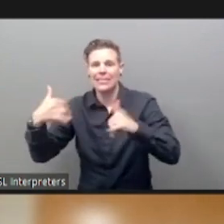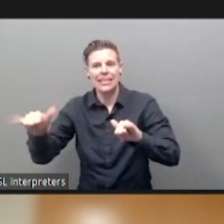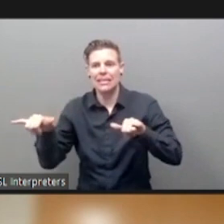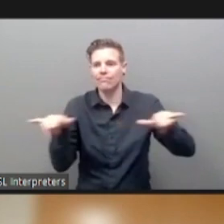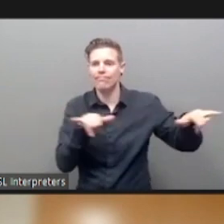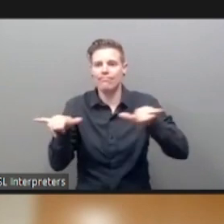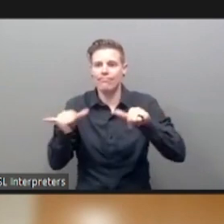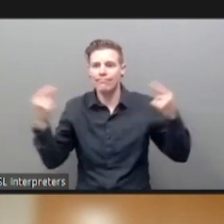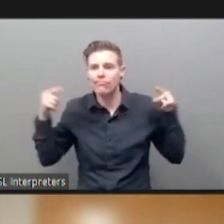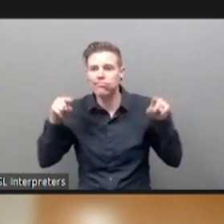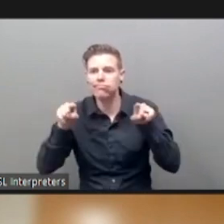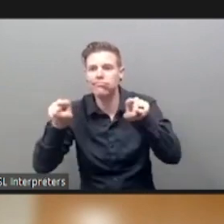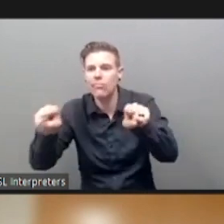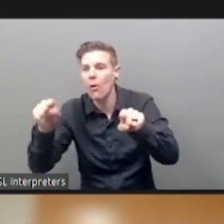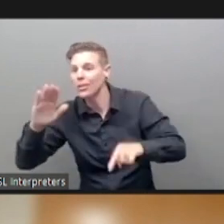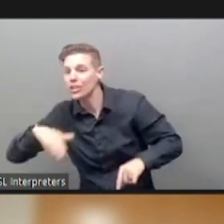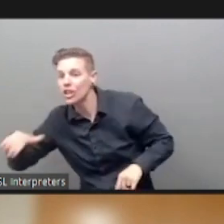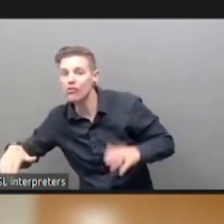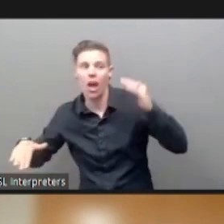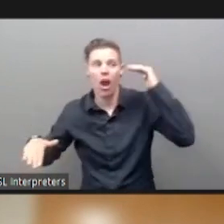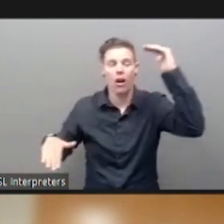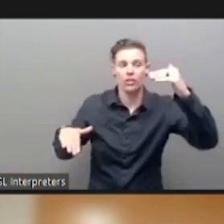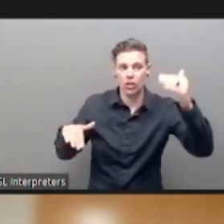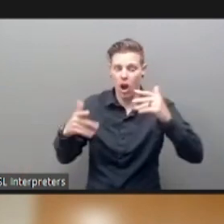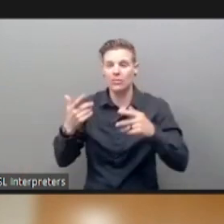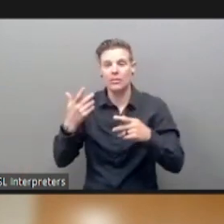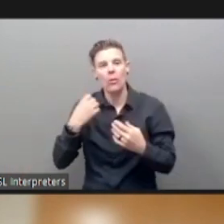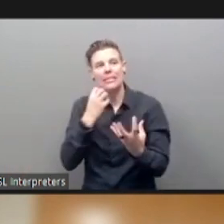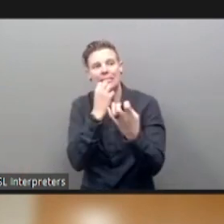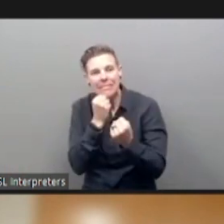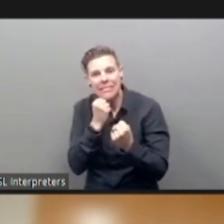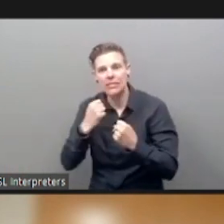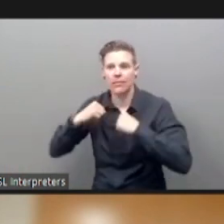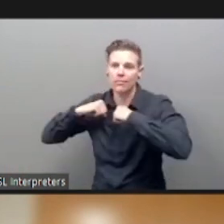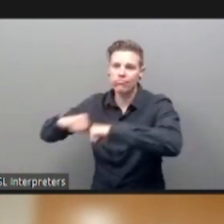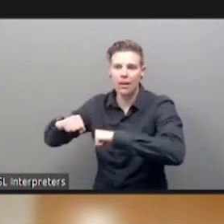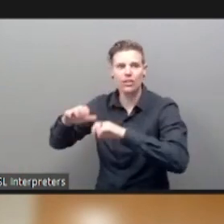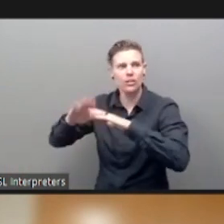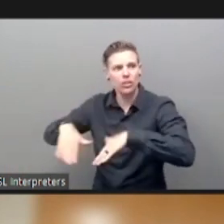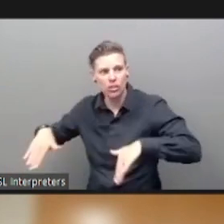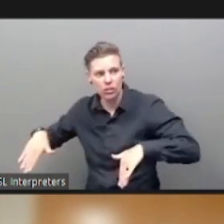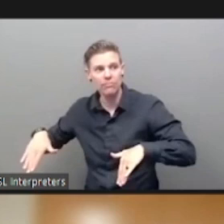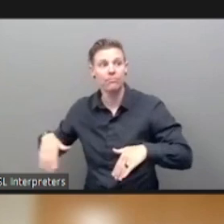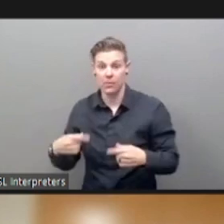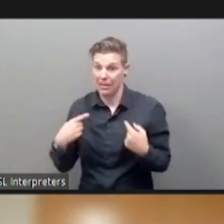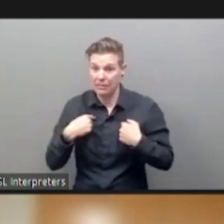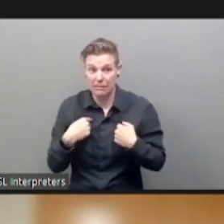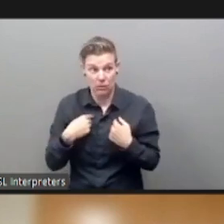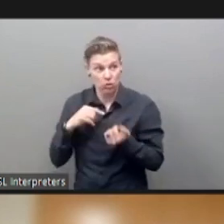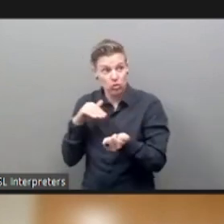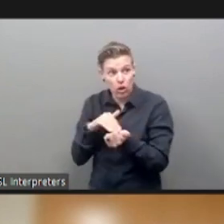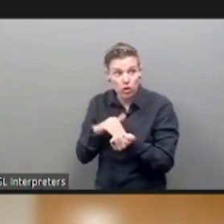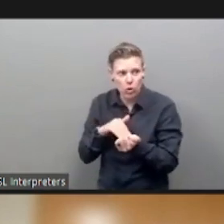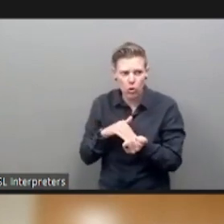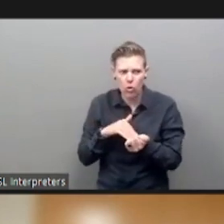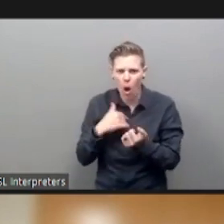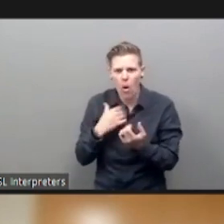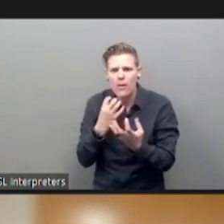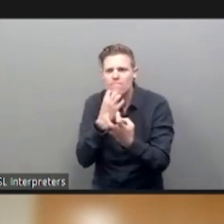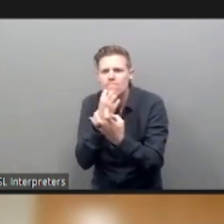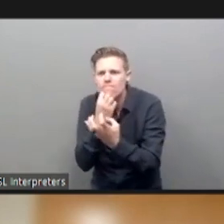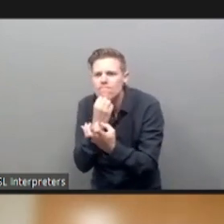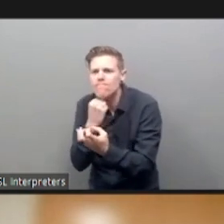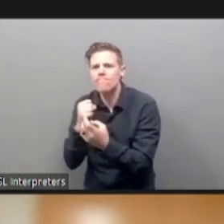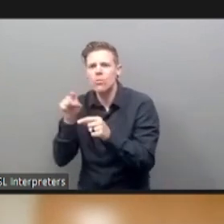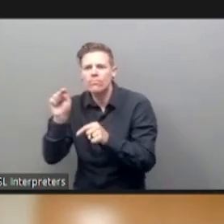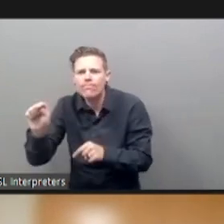really also help us protect our adults. And as a family physician, we take care of lots of kids. And for